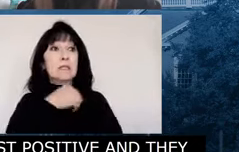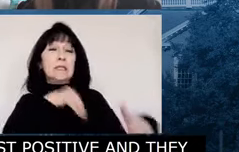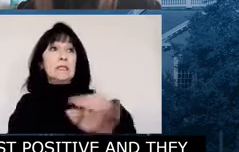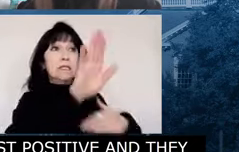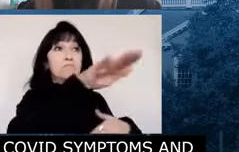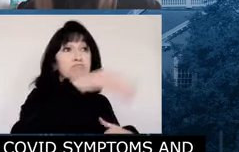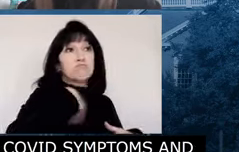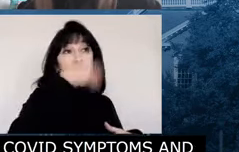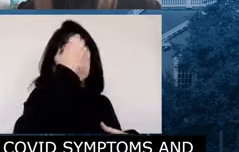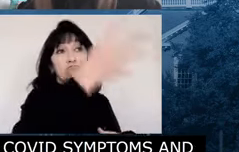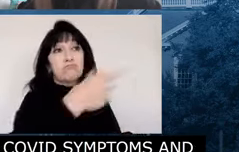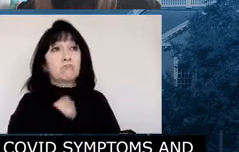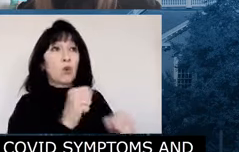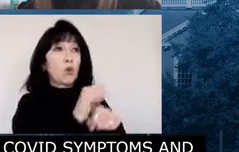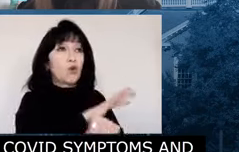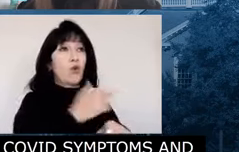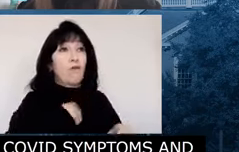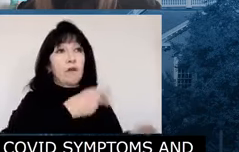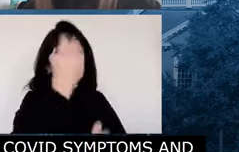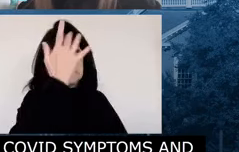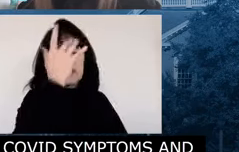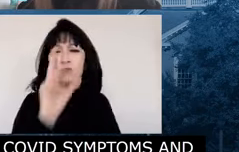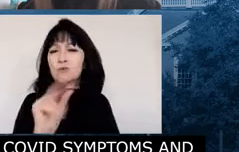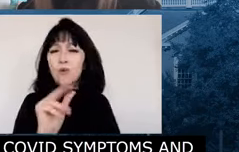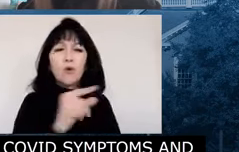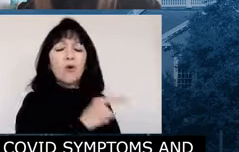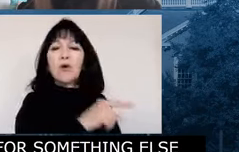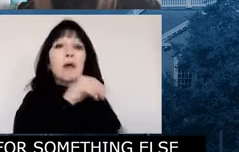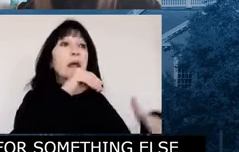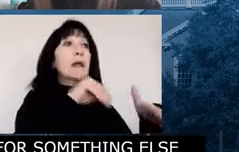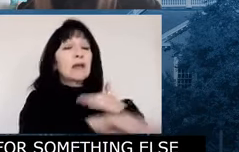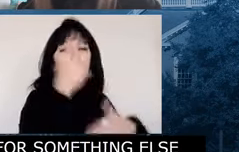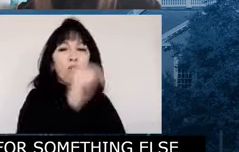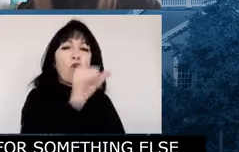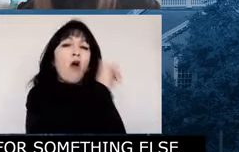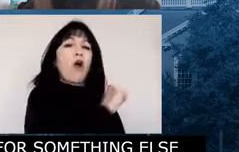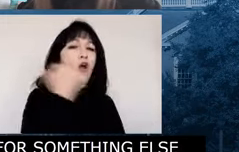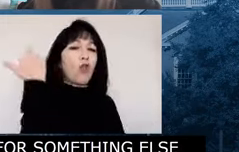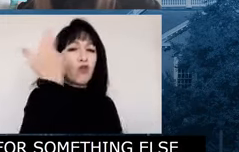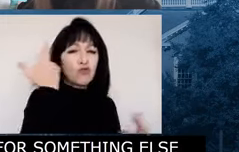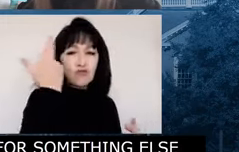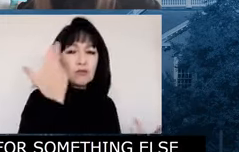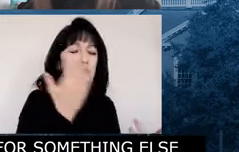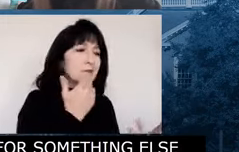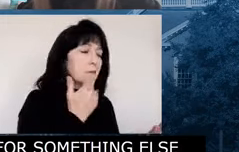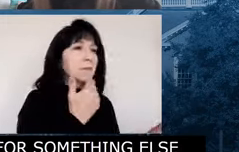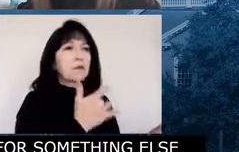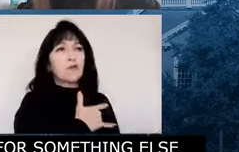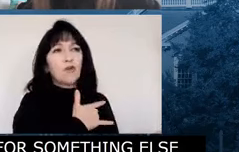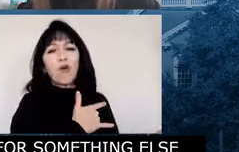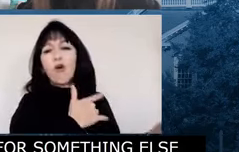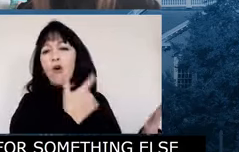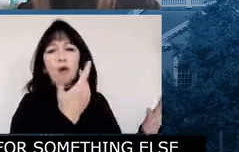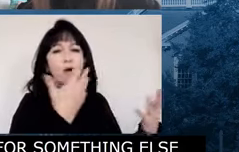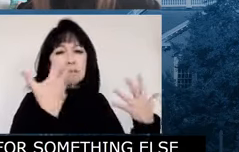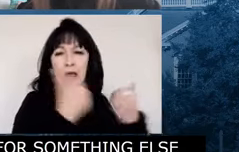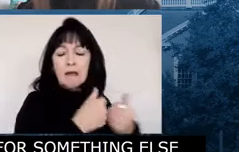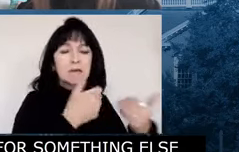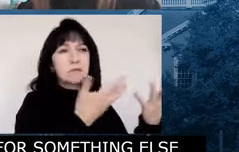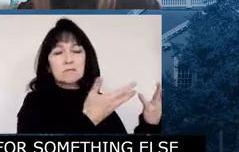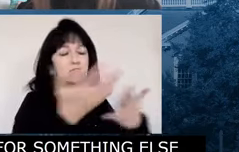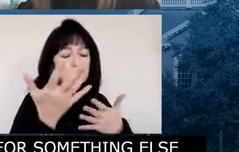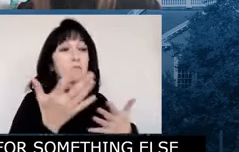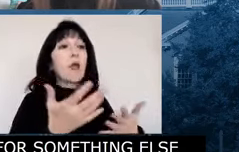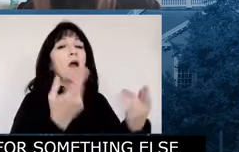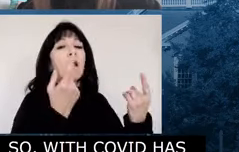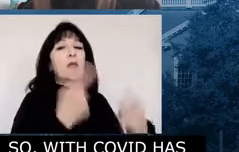so for COVID or with COVID has been a question that we didn't ask last year, really, but became